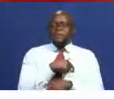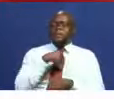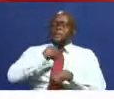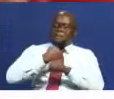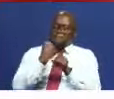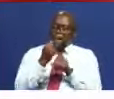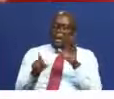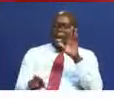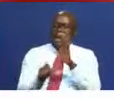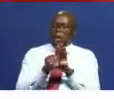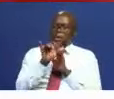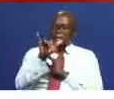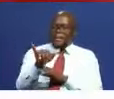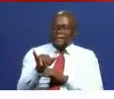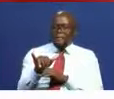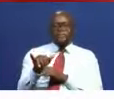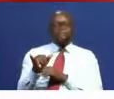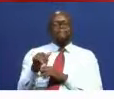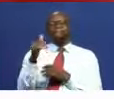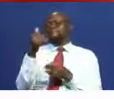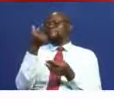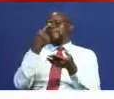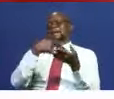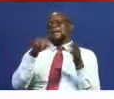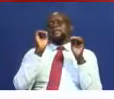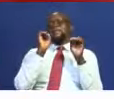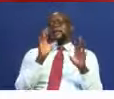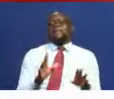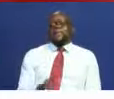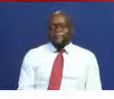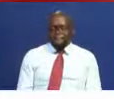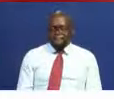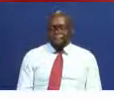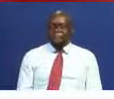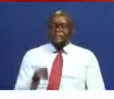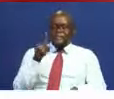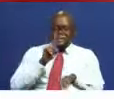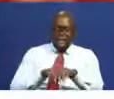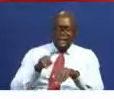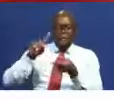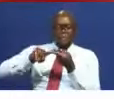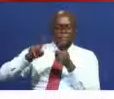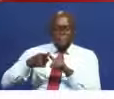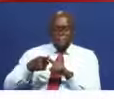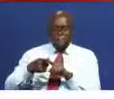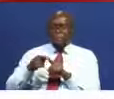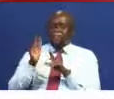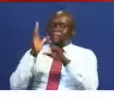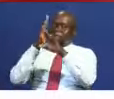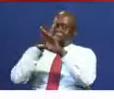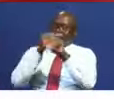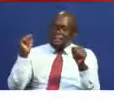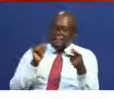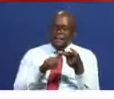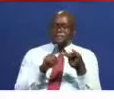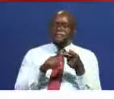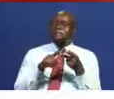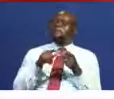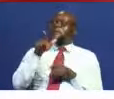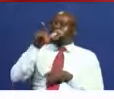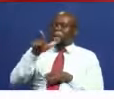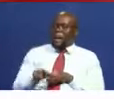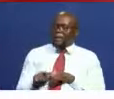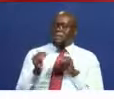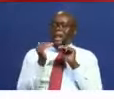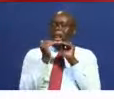laws that are against them. Mr. Speaker, as we reflect from the president to the least of in